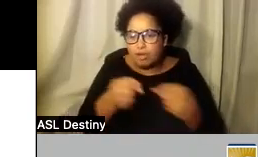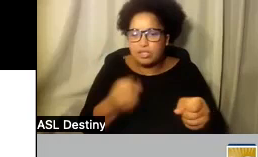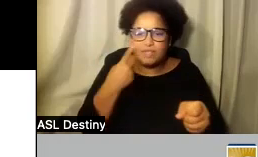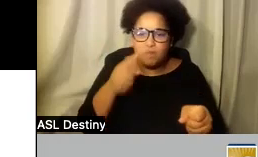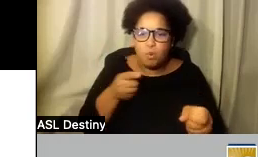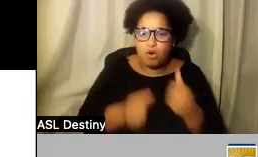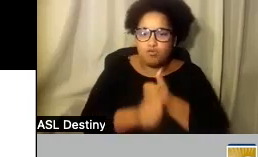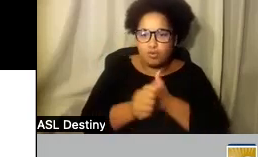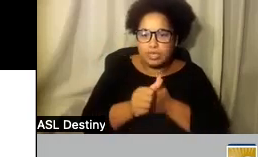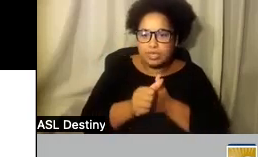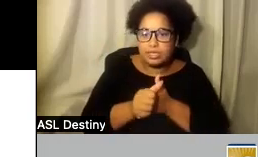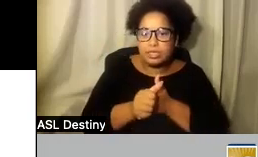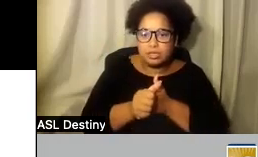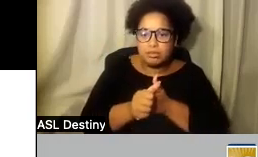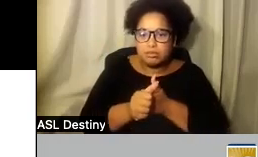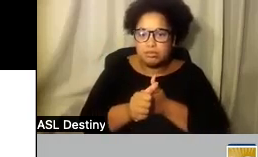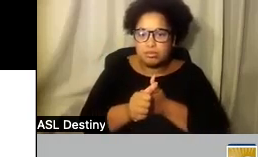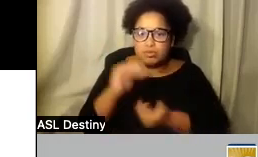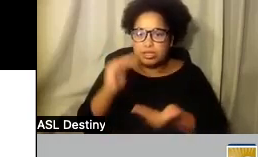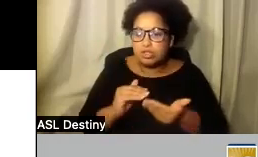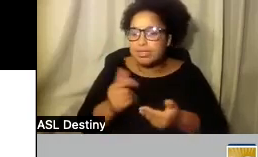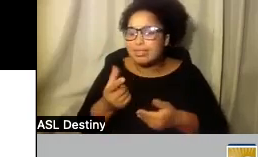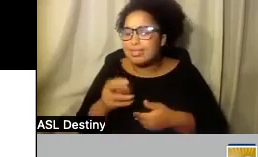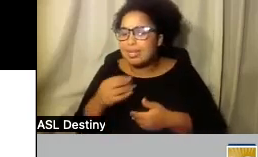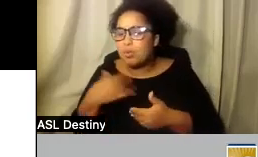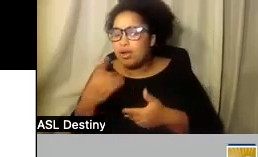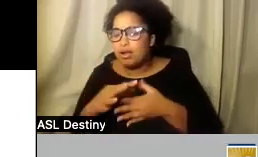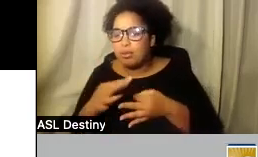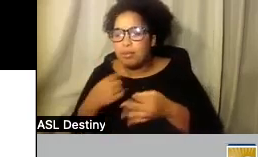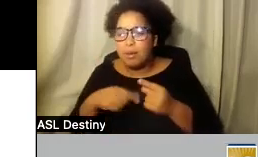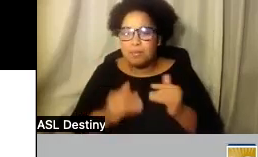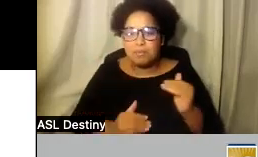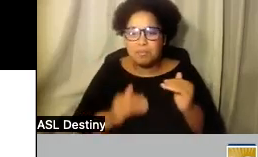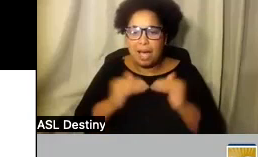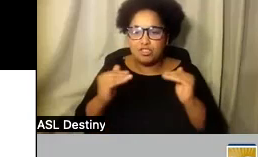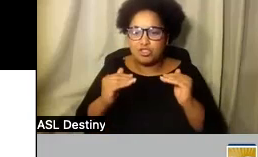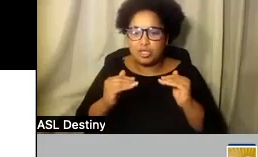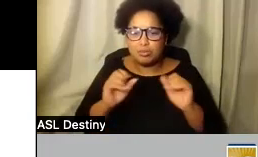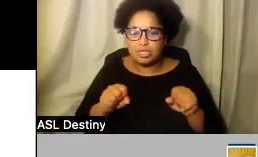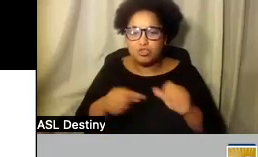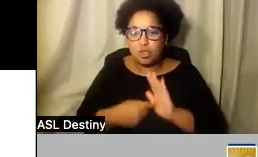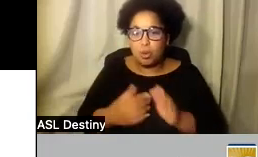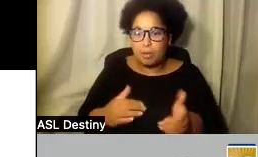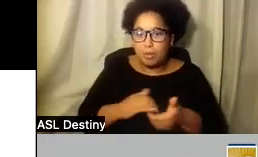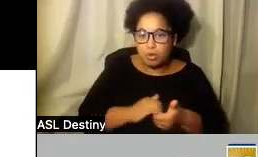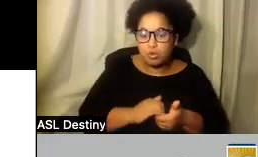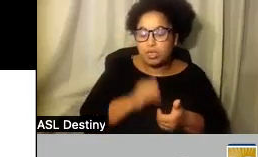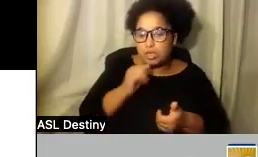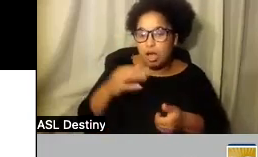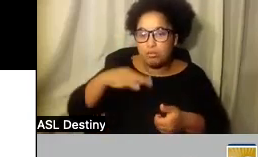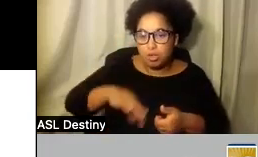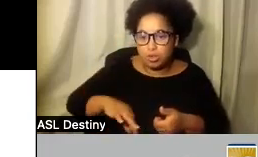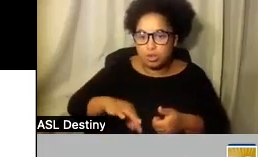pointing that out, Inez. Absolutely. And Glenn had one comment in there about matching potential, is that showing partnership, which nonprofits are great with